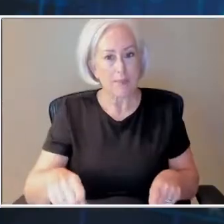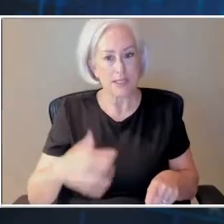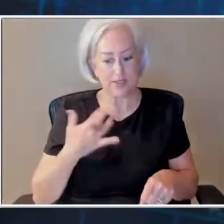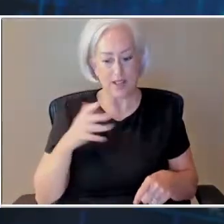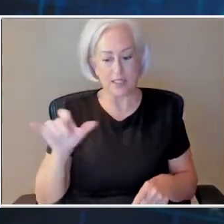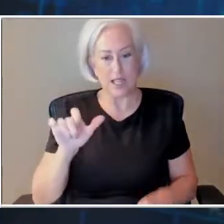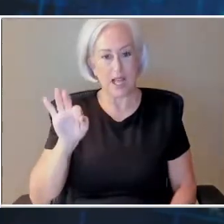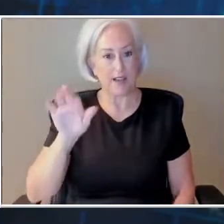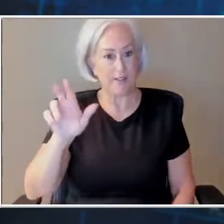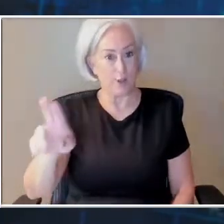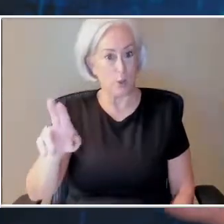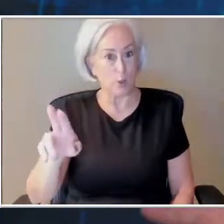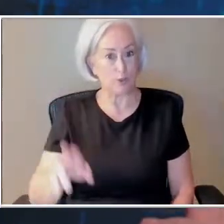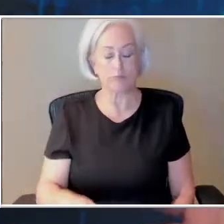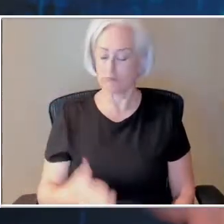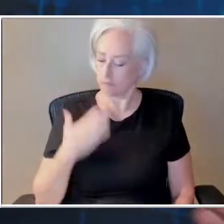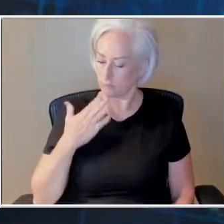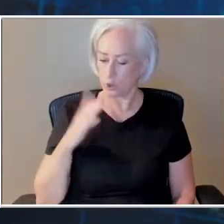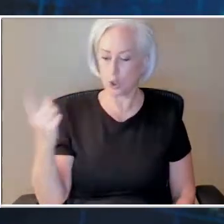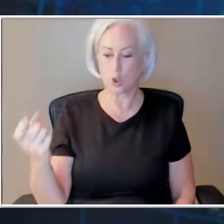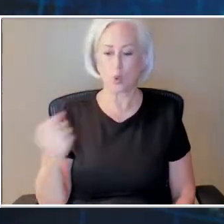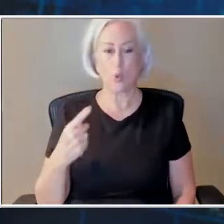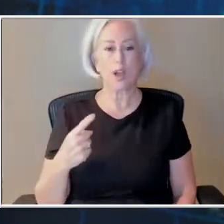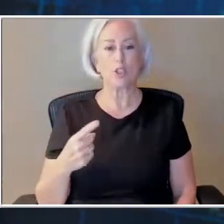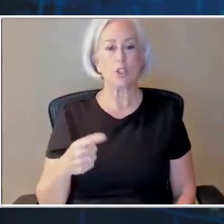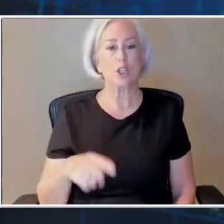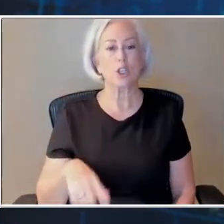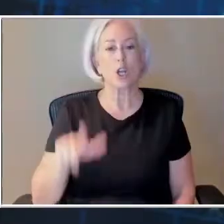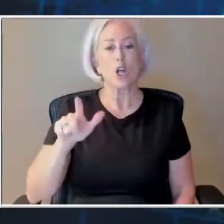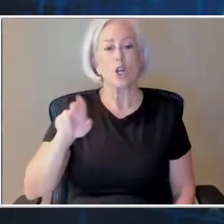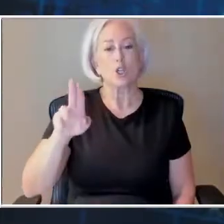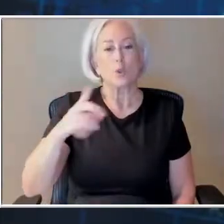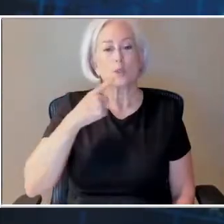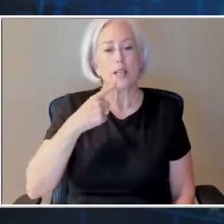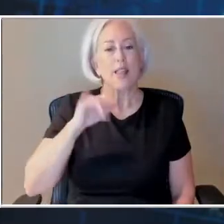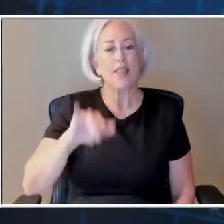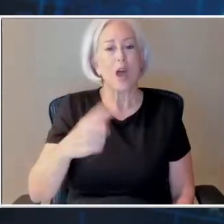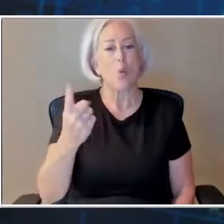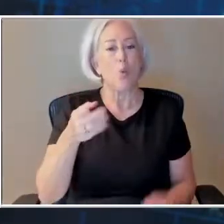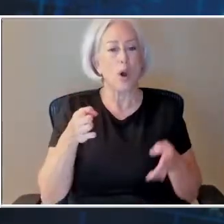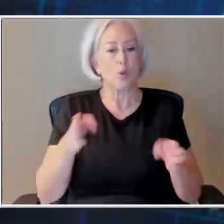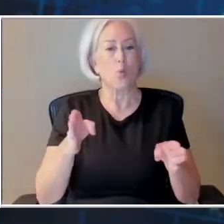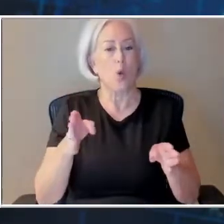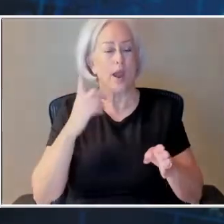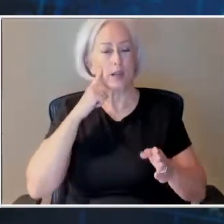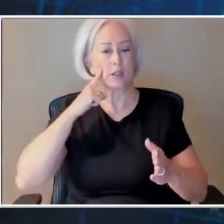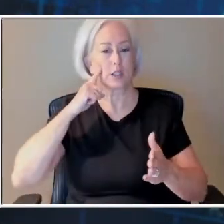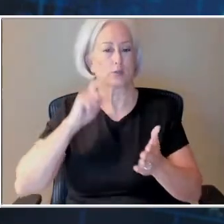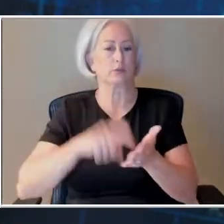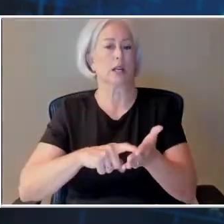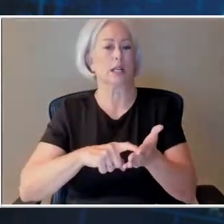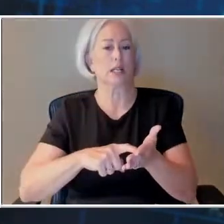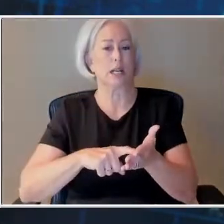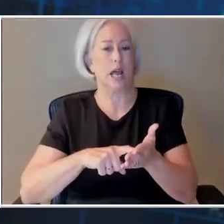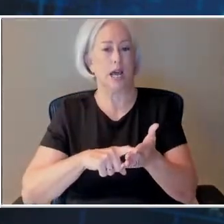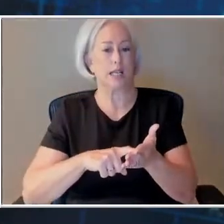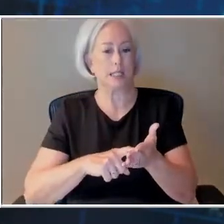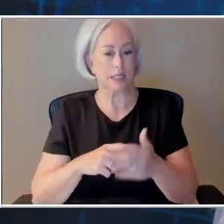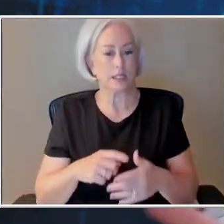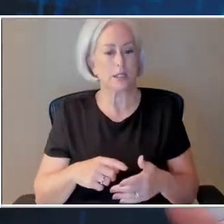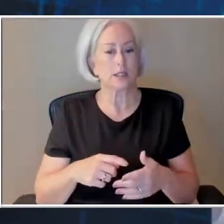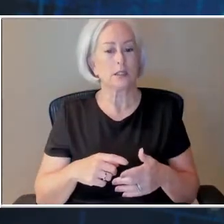question, and kind of like what Lou was describing is one of the presentations. Like there's many presentations patients can actually